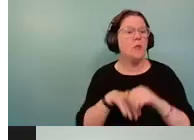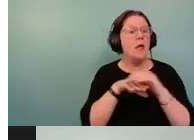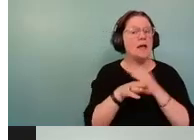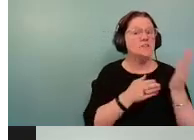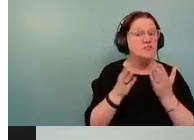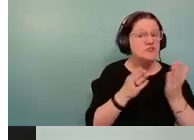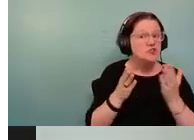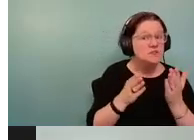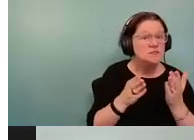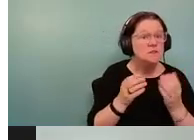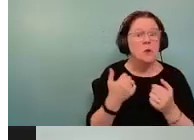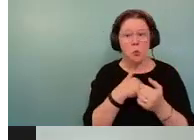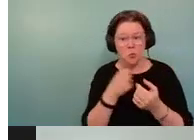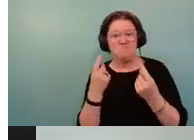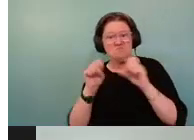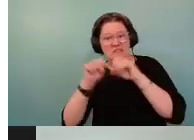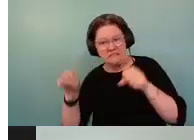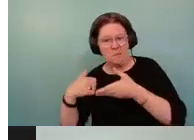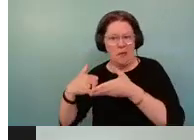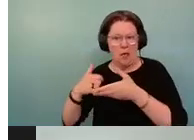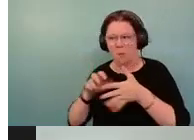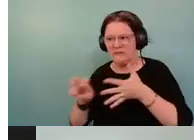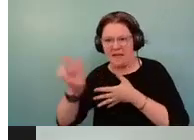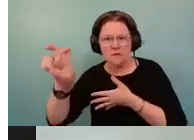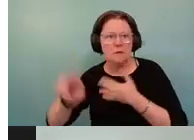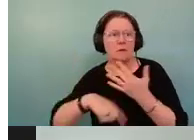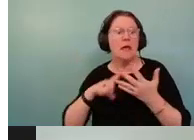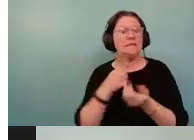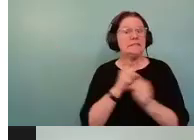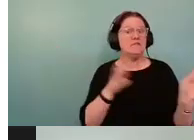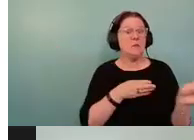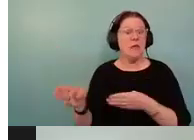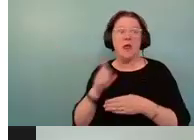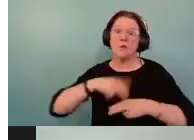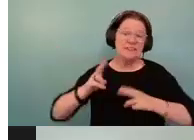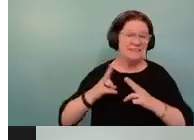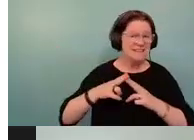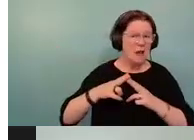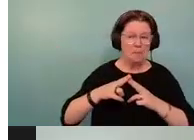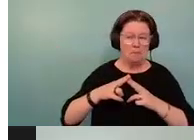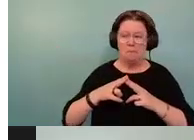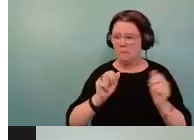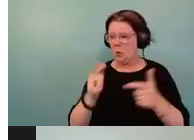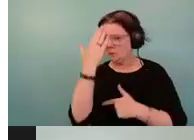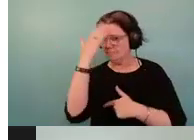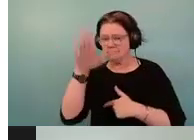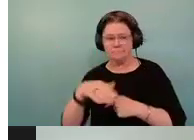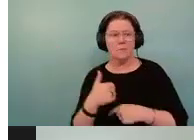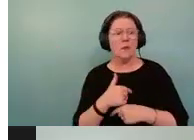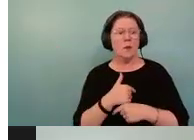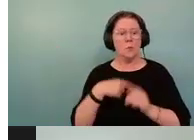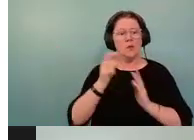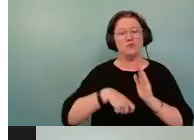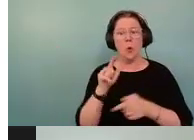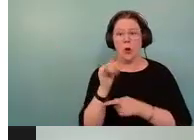services, understanding the systems, safety planning. And the biggest thing that all of you should be aware of is that we wrote our grant